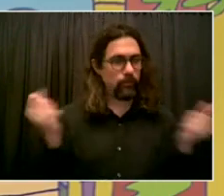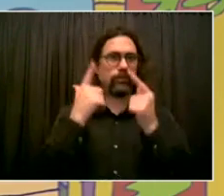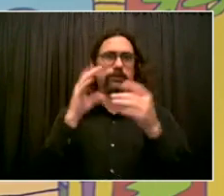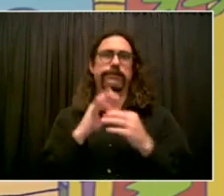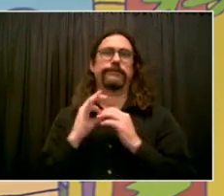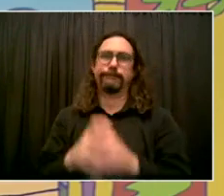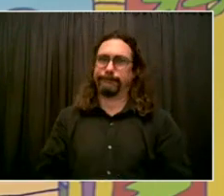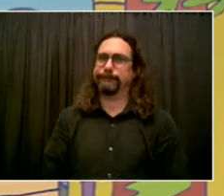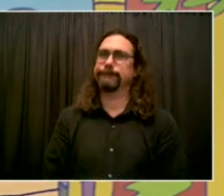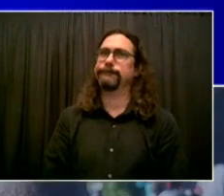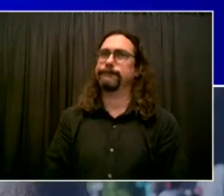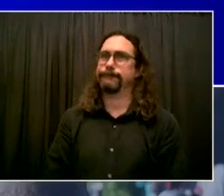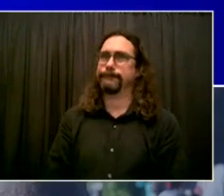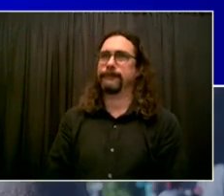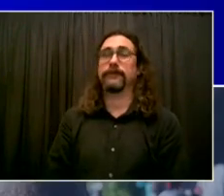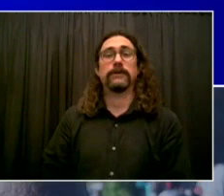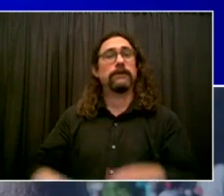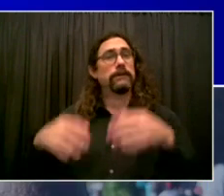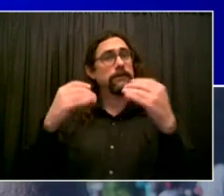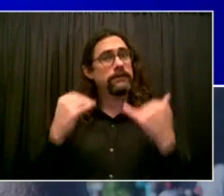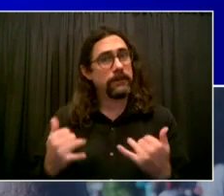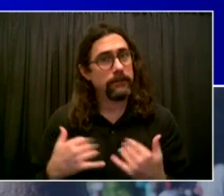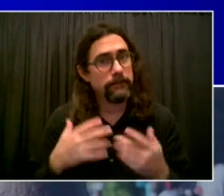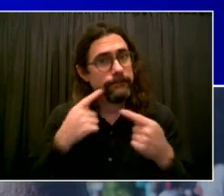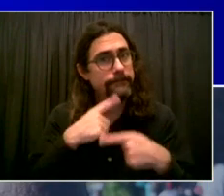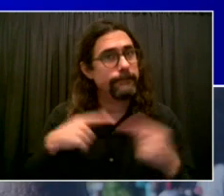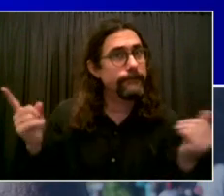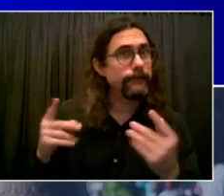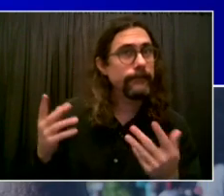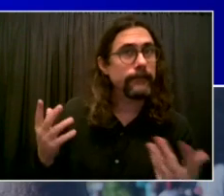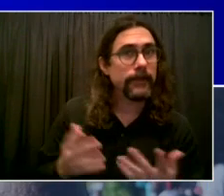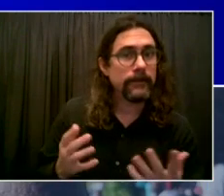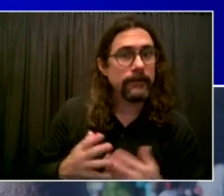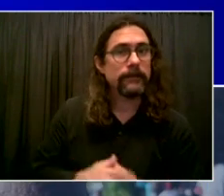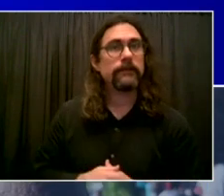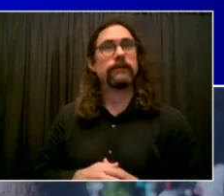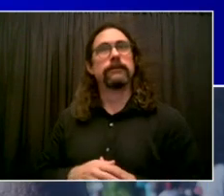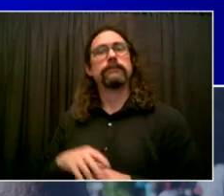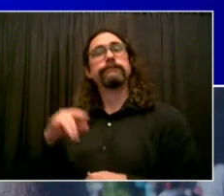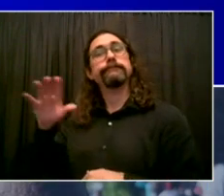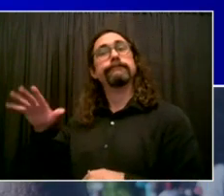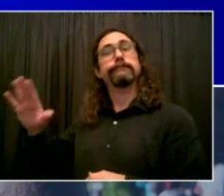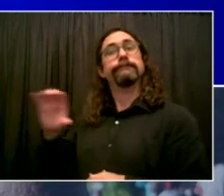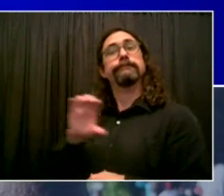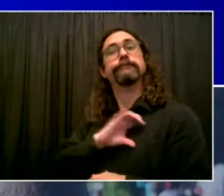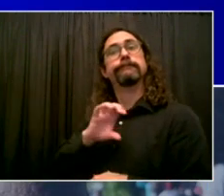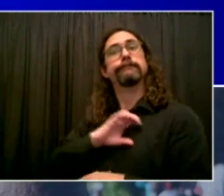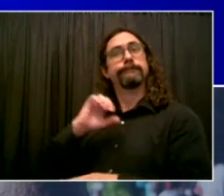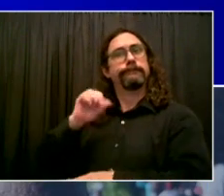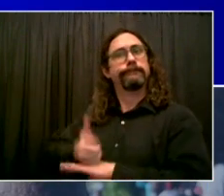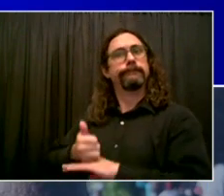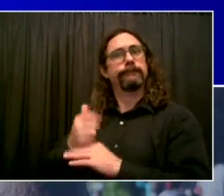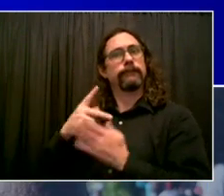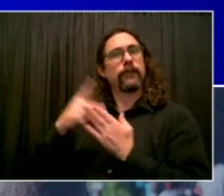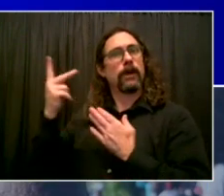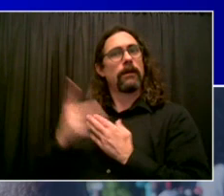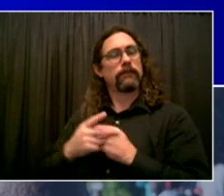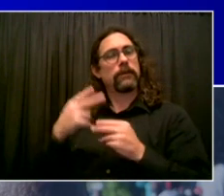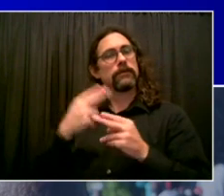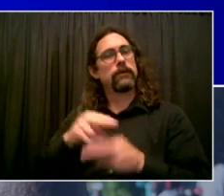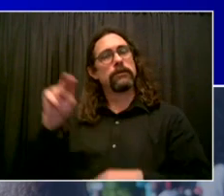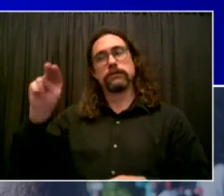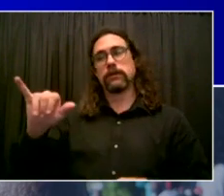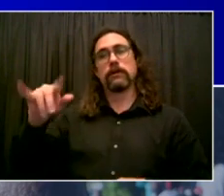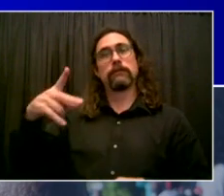connecting young people with NYPD officers at the community level the officers mentoring kids, helping